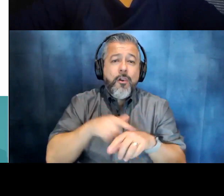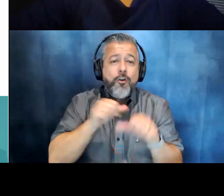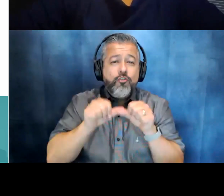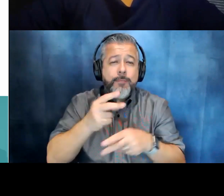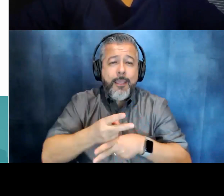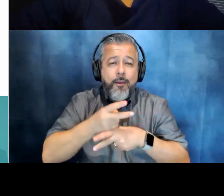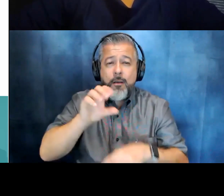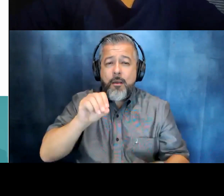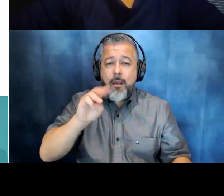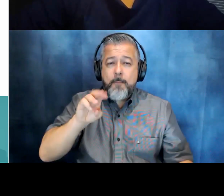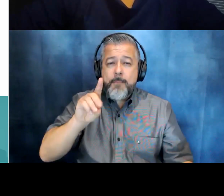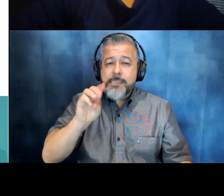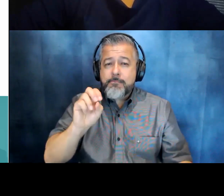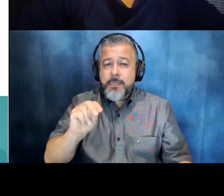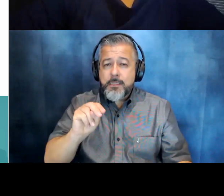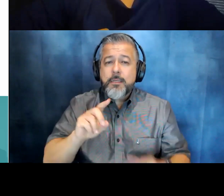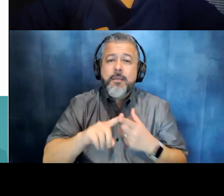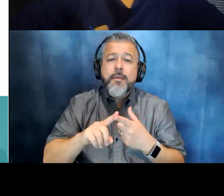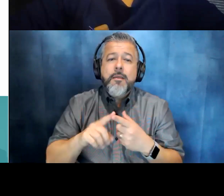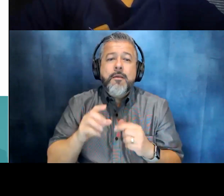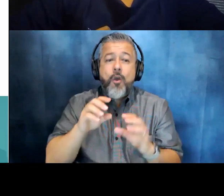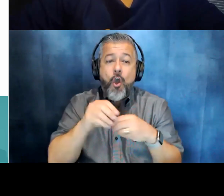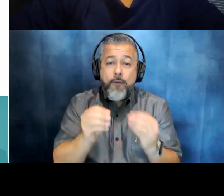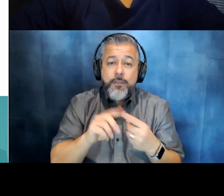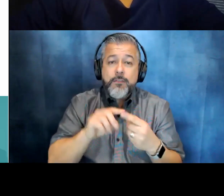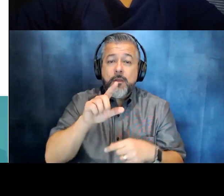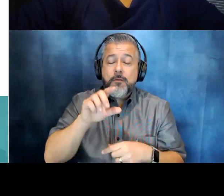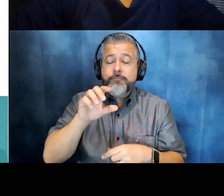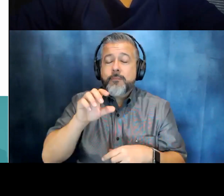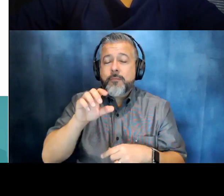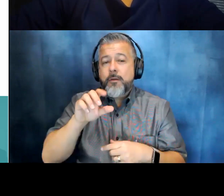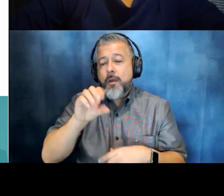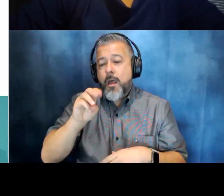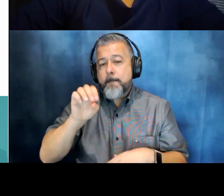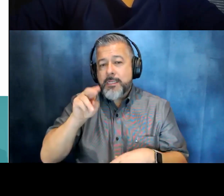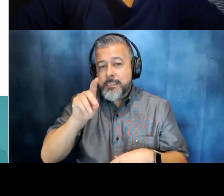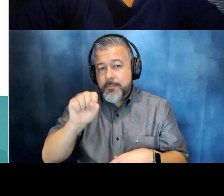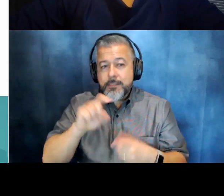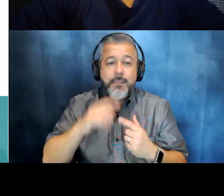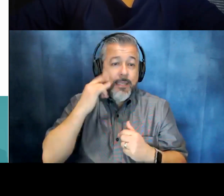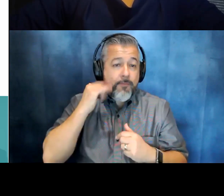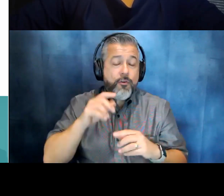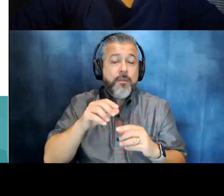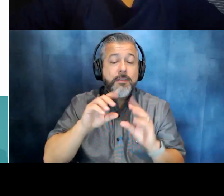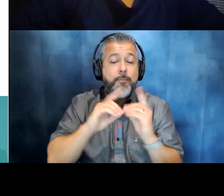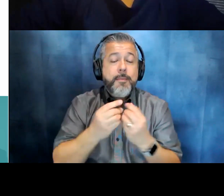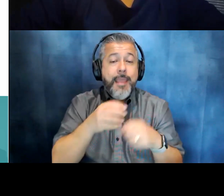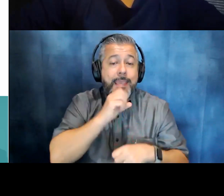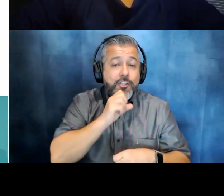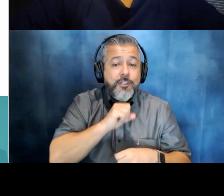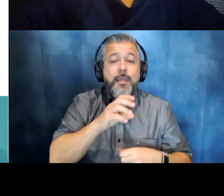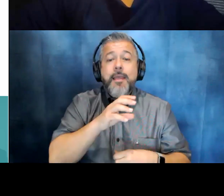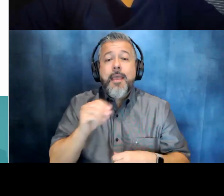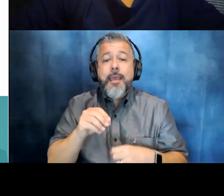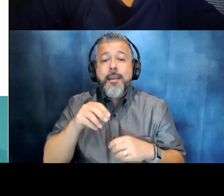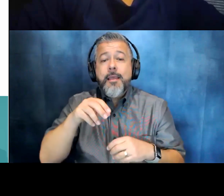Association, the Office of the Long-Term Care Ombudsman, California Department of Aging, and California State Association of Public